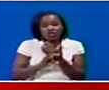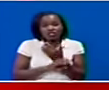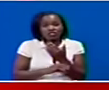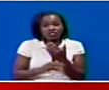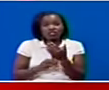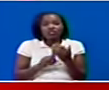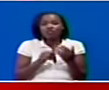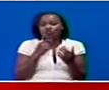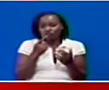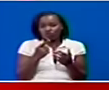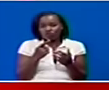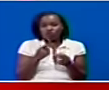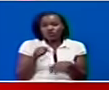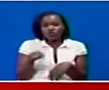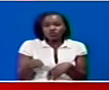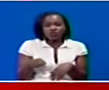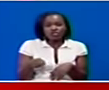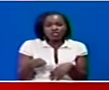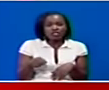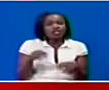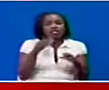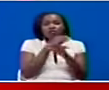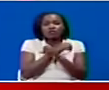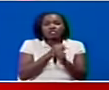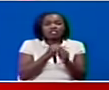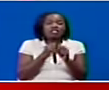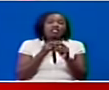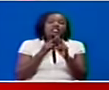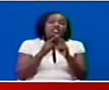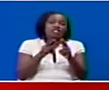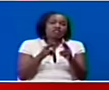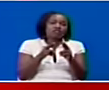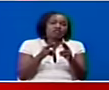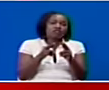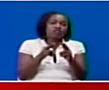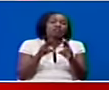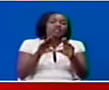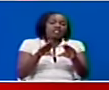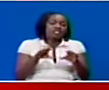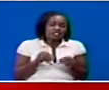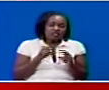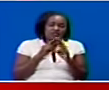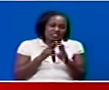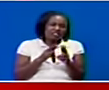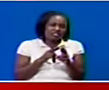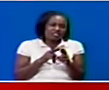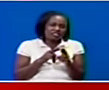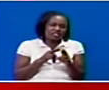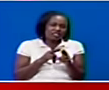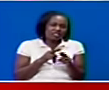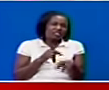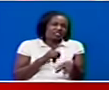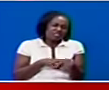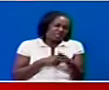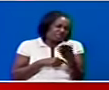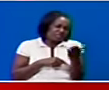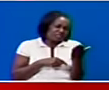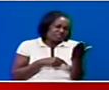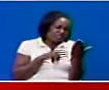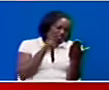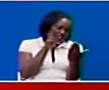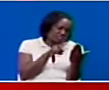morning, the president received the results, the KCSE results, and took time to go through the